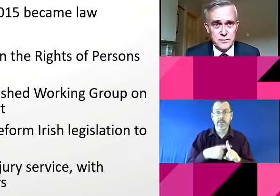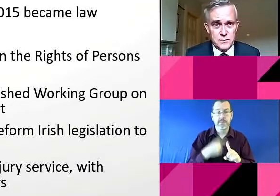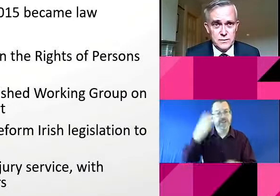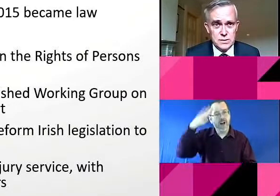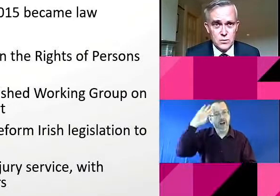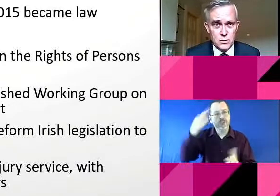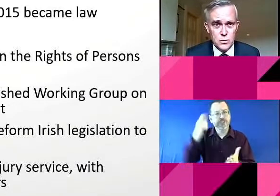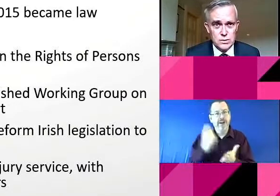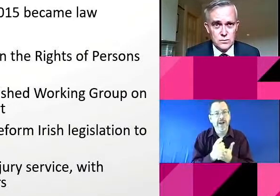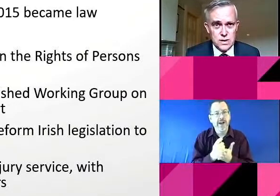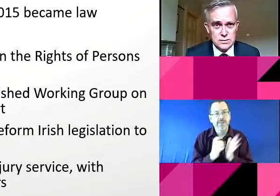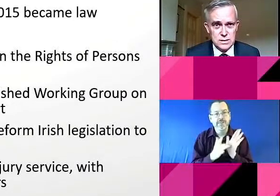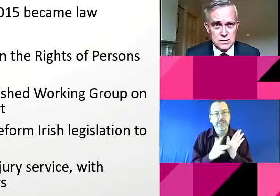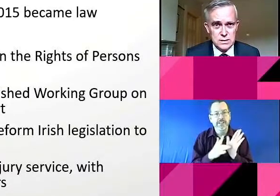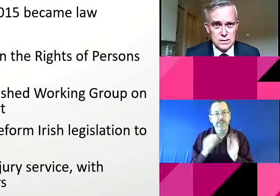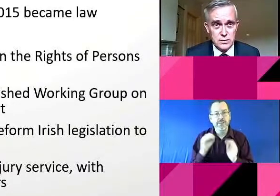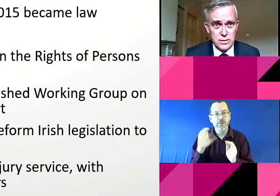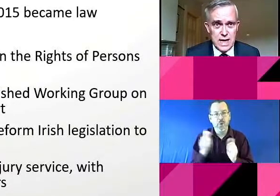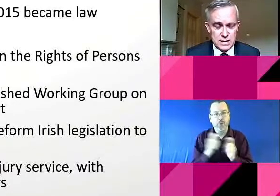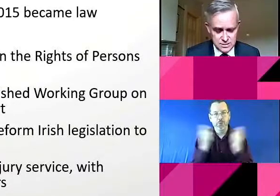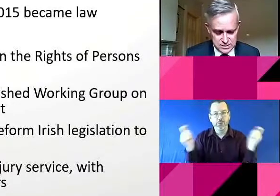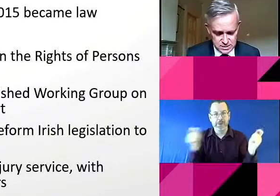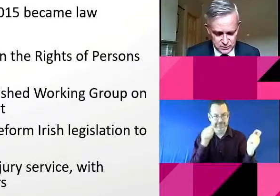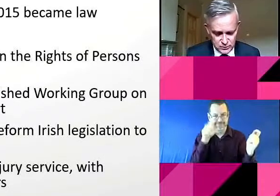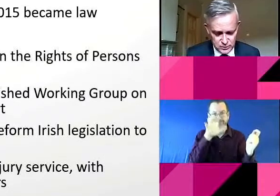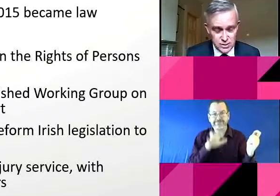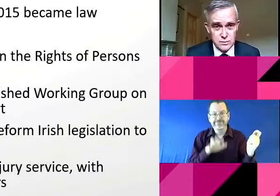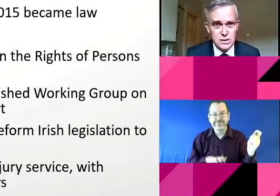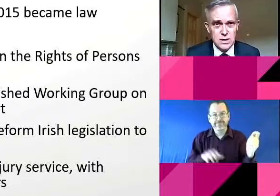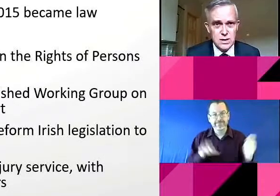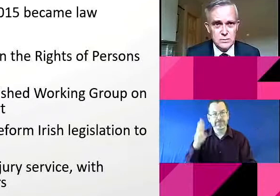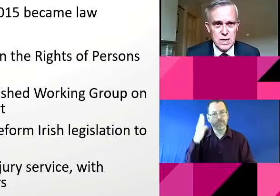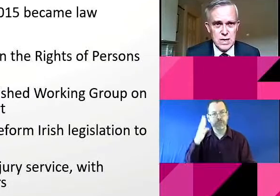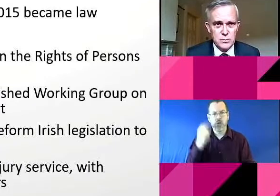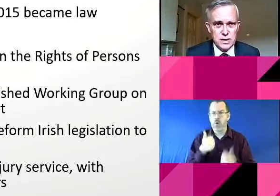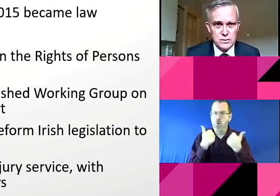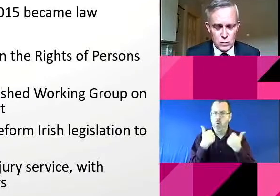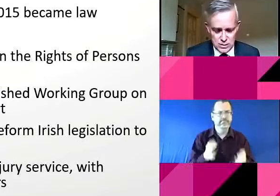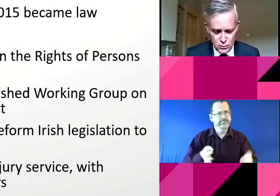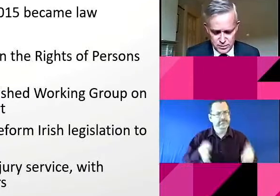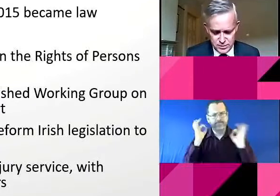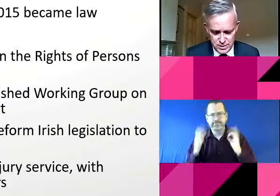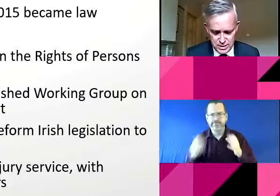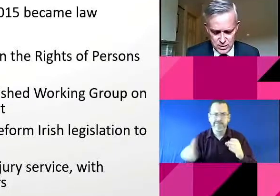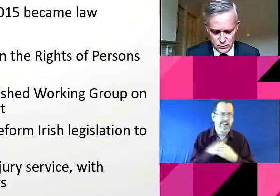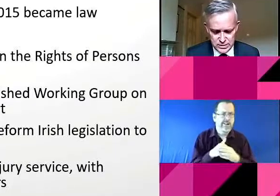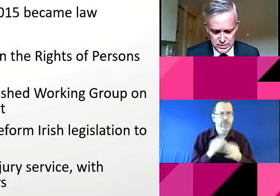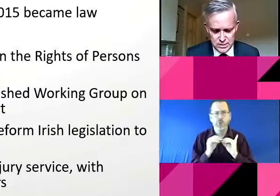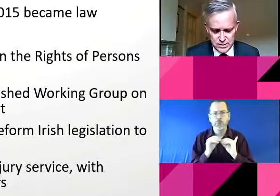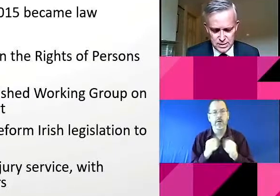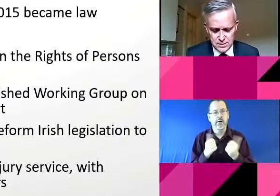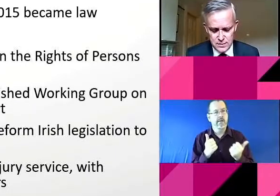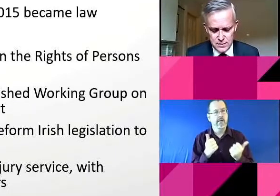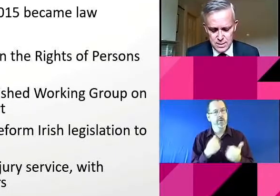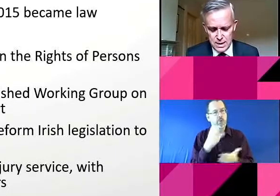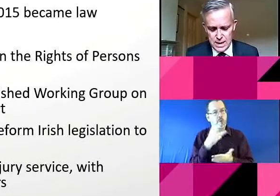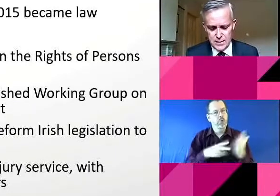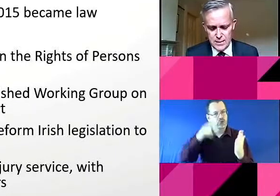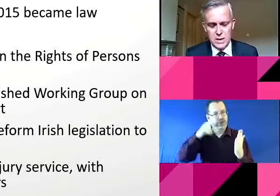the 5th of October. So that's yet another ad this time for the Irish Times. But that's well worth a read, I